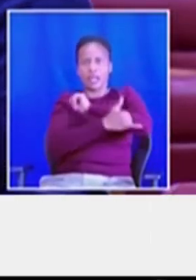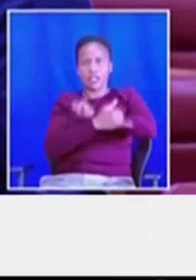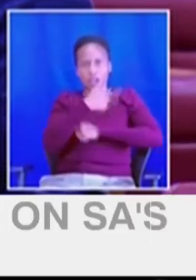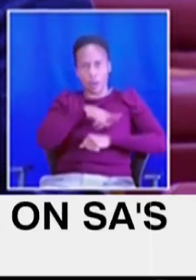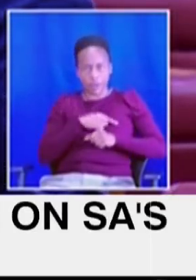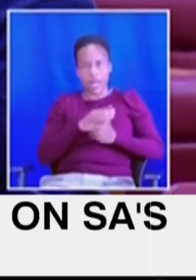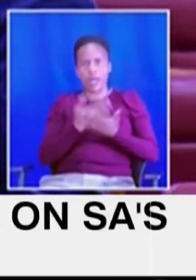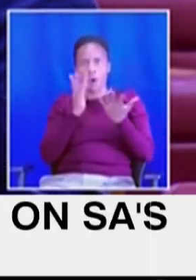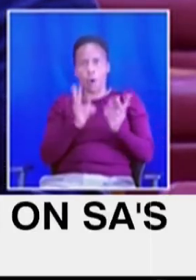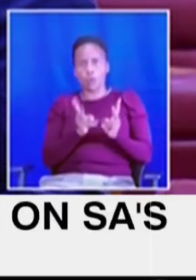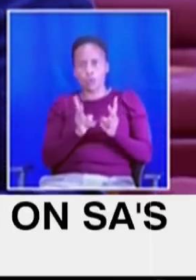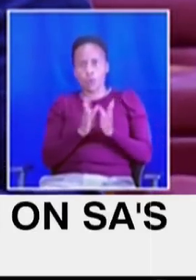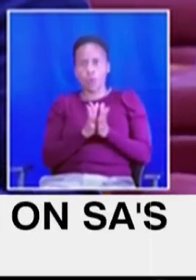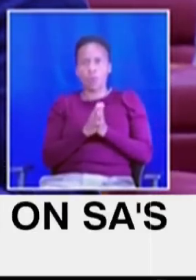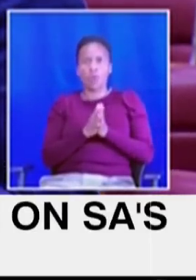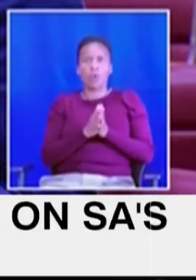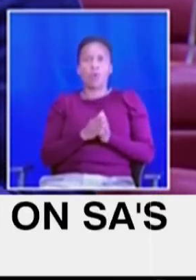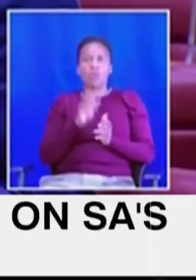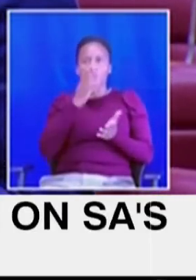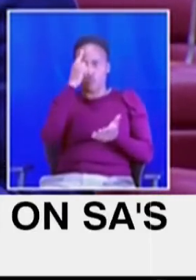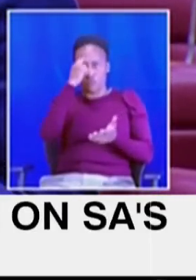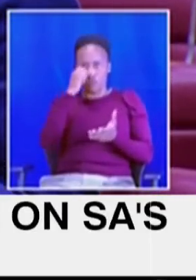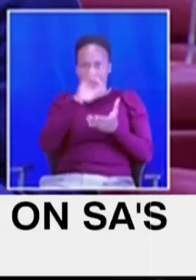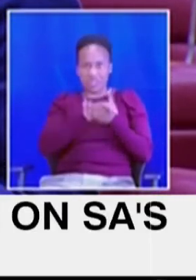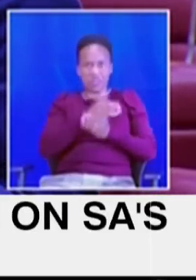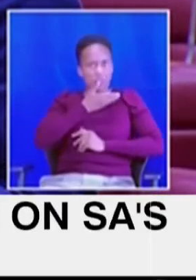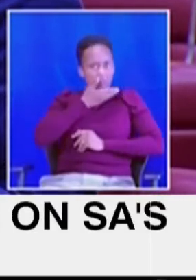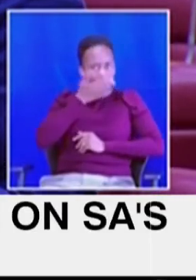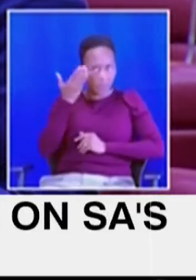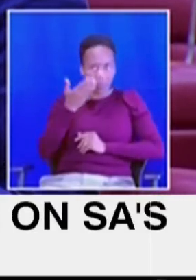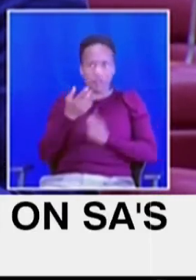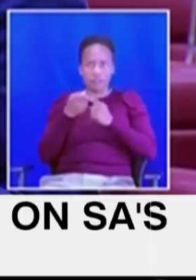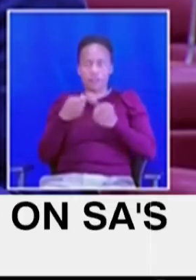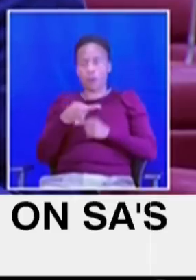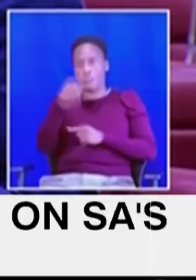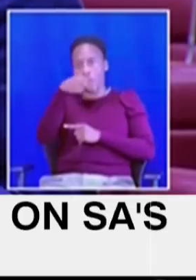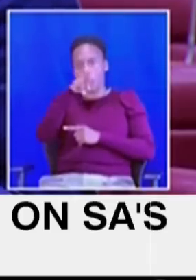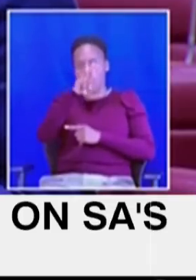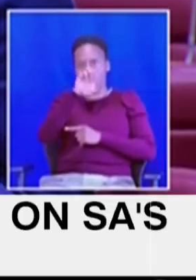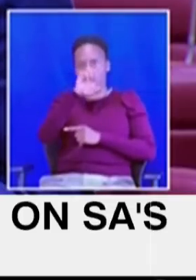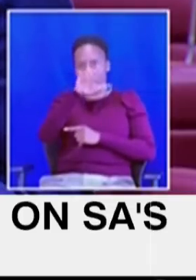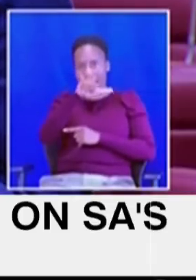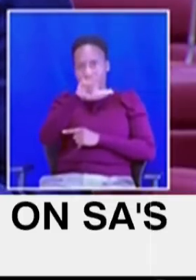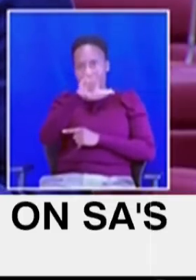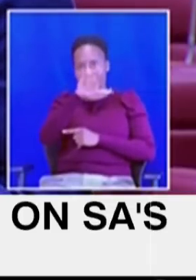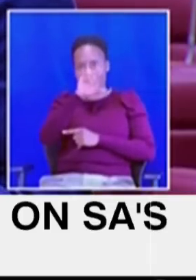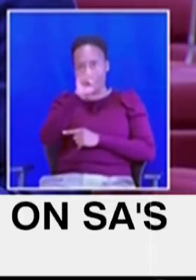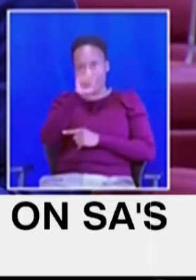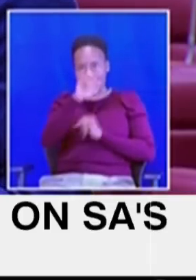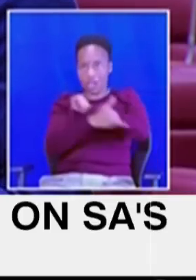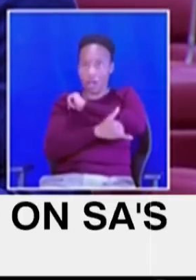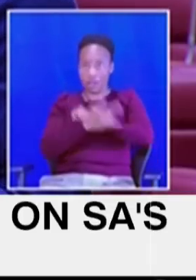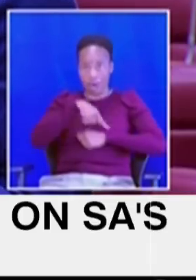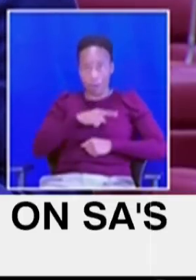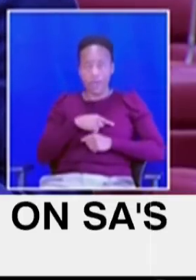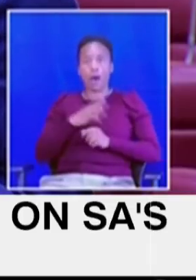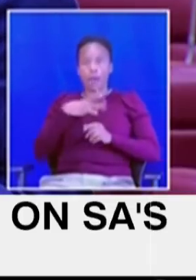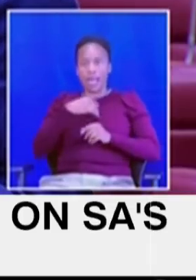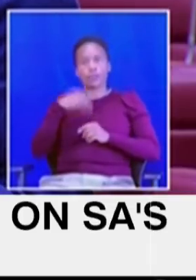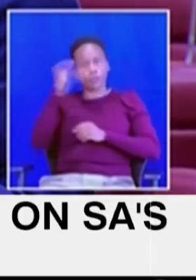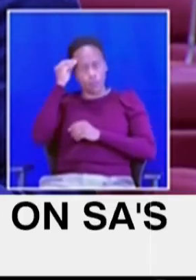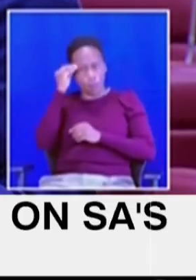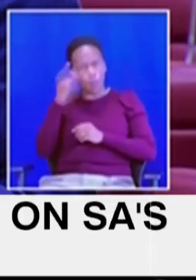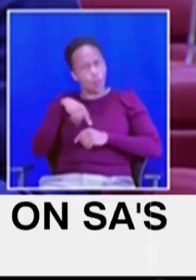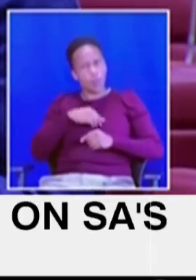trust that has been caused by South Africa's grey listing, I would like to know how you have capacitated the